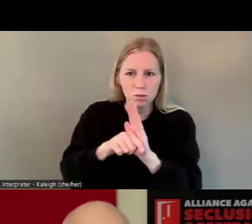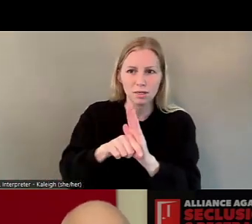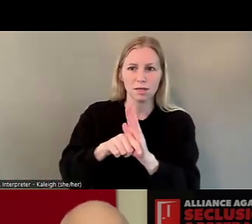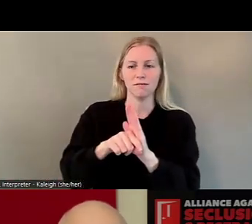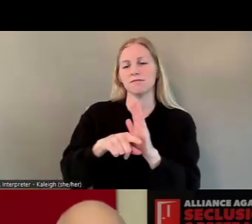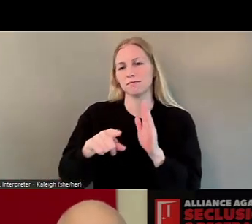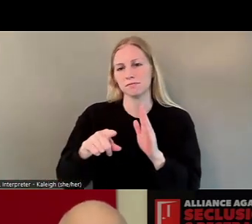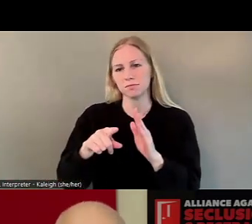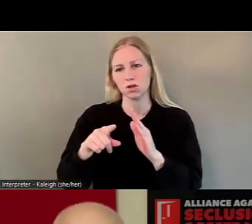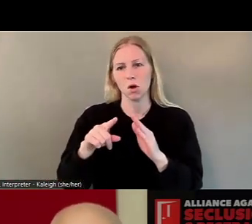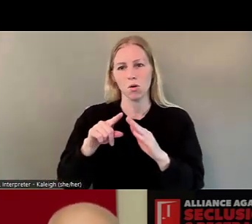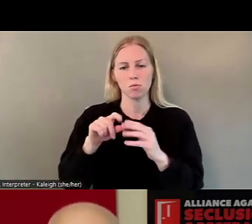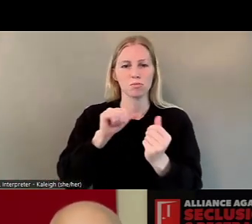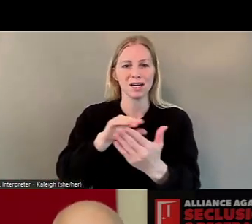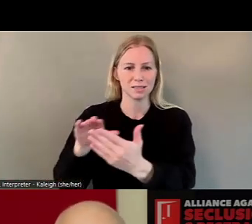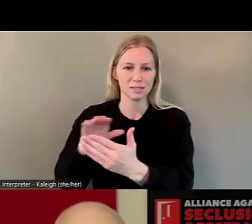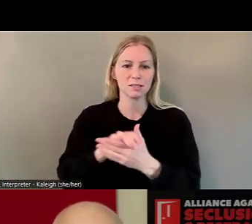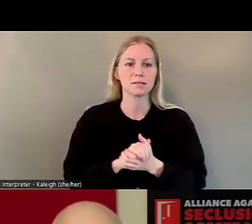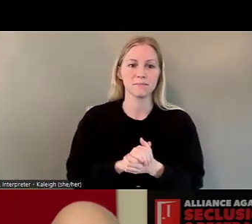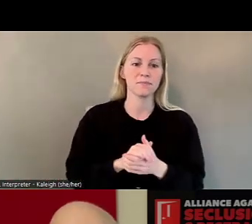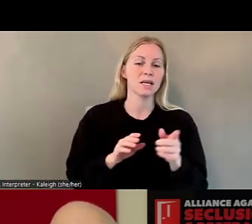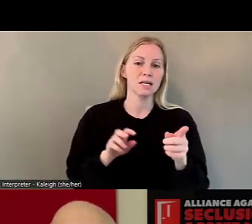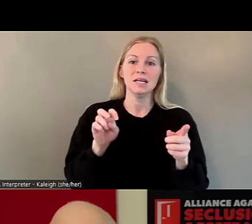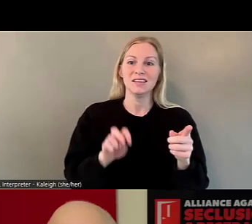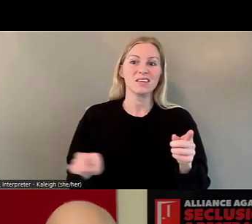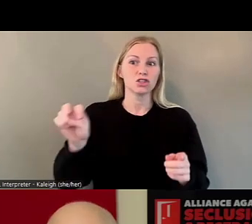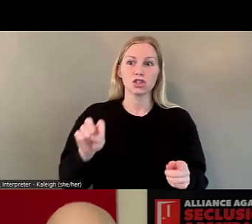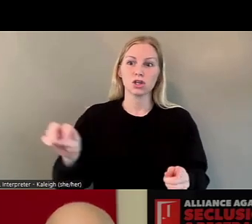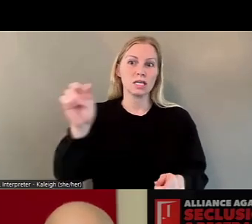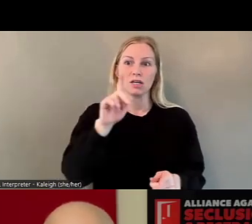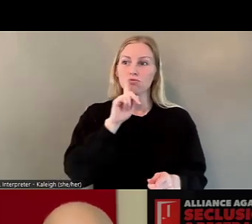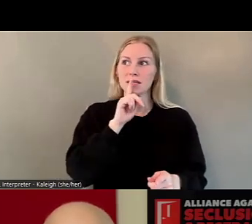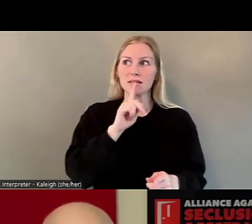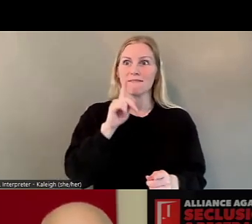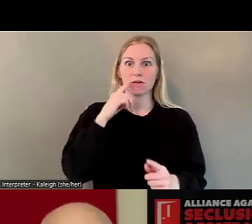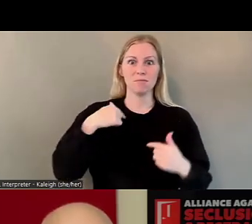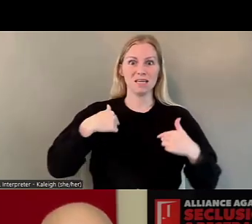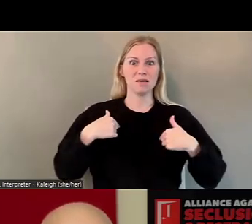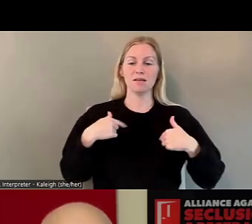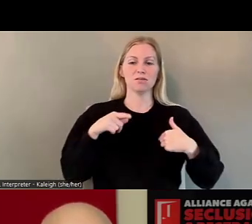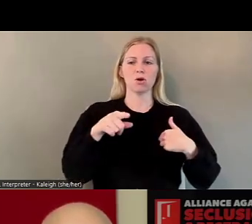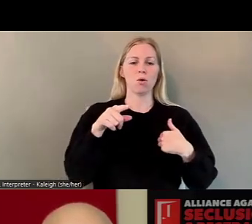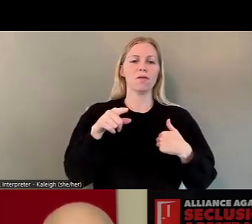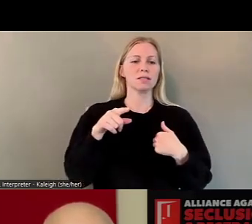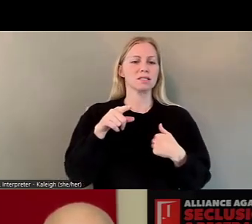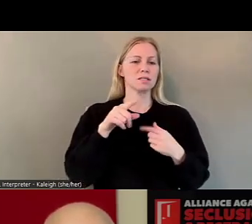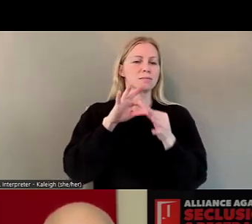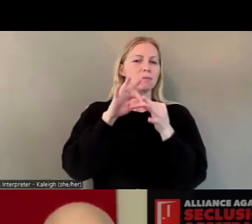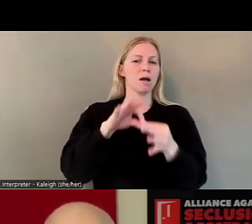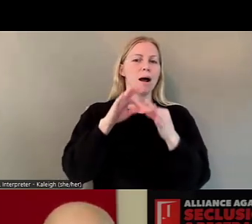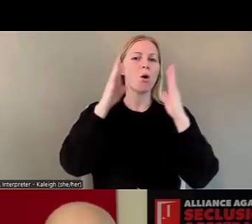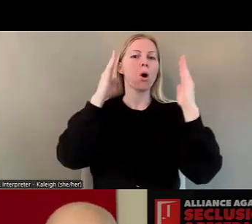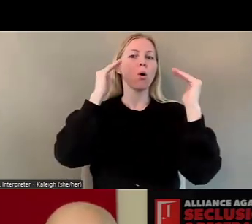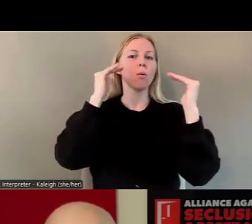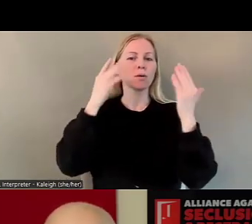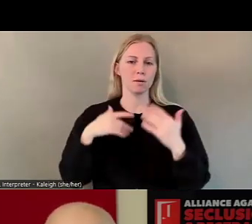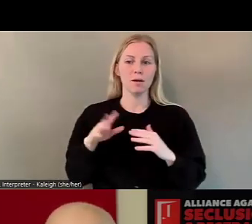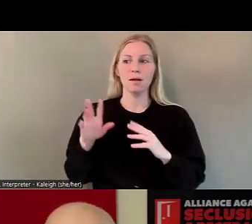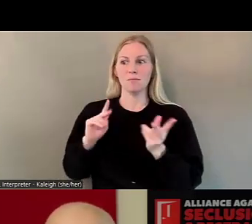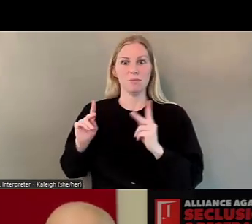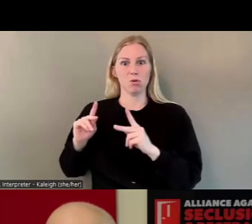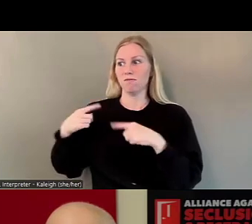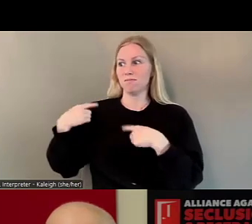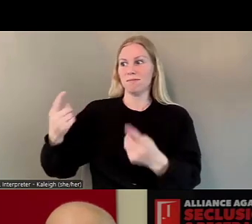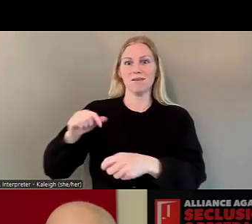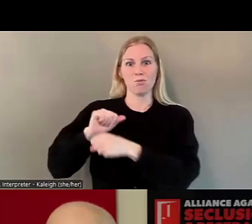me, this is a journey about hope. This event happening is about hope. The people that have been working to put this together, and